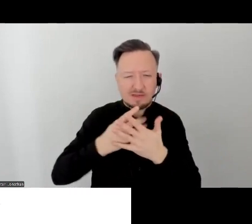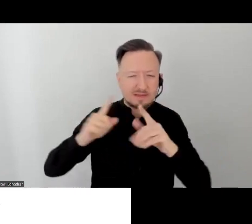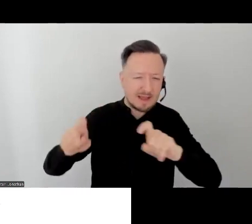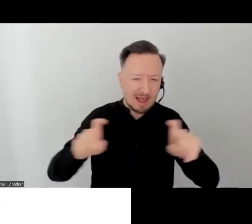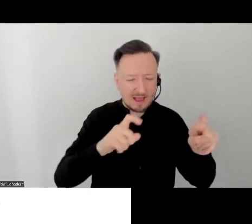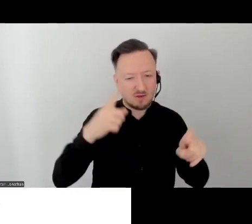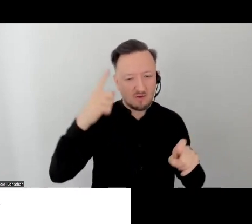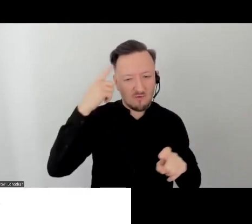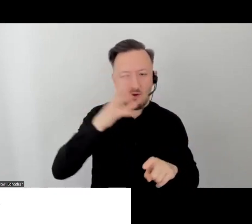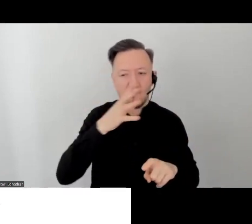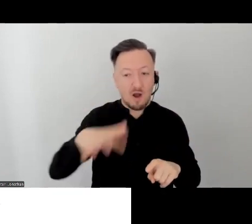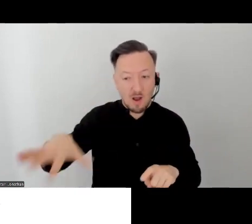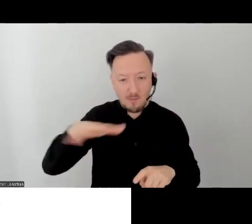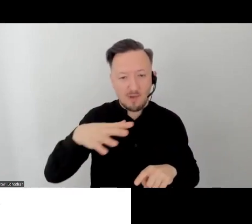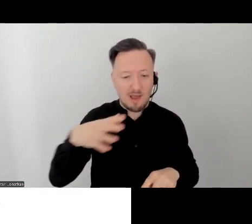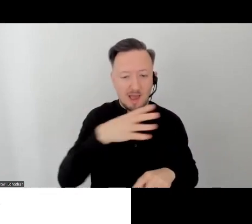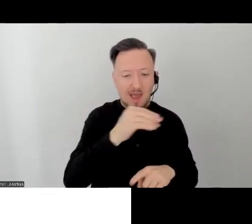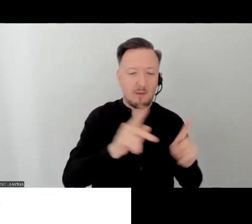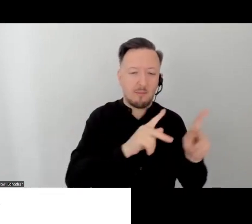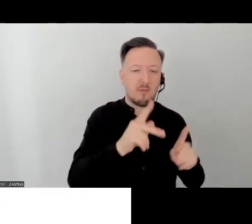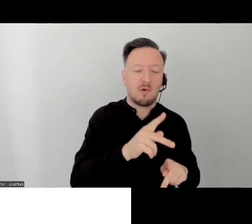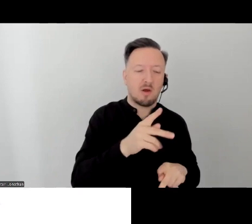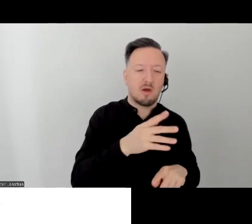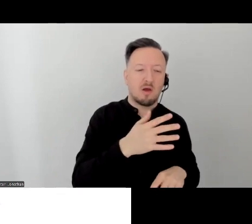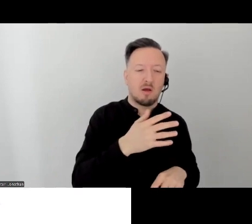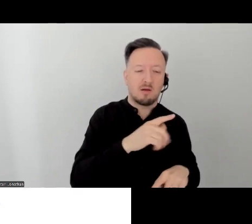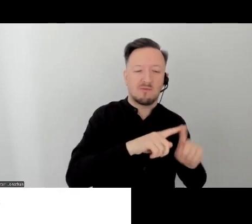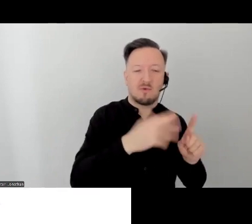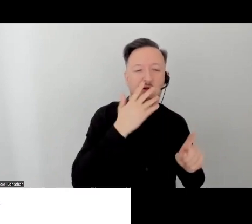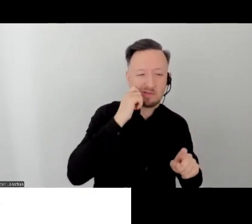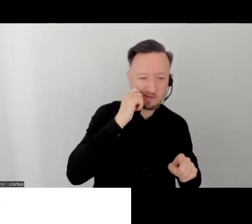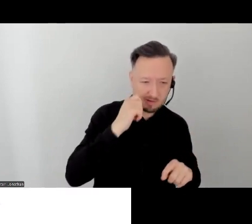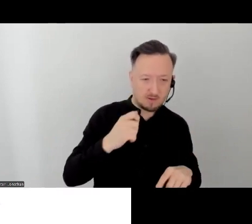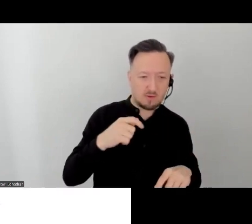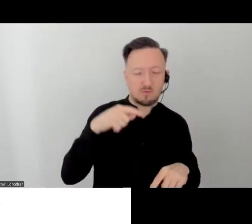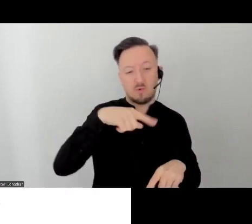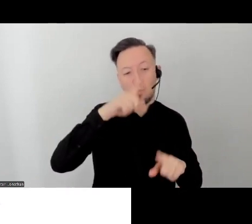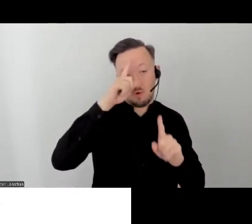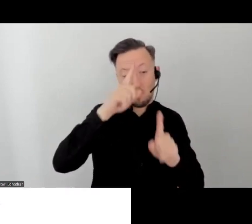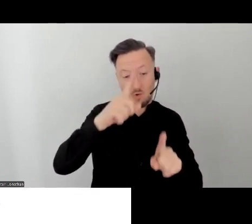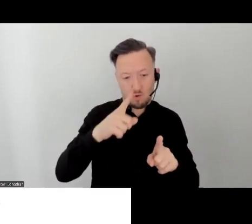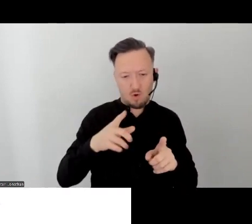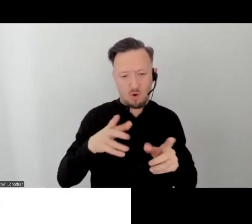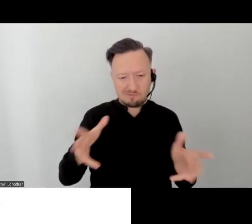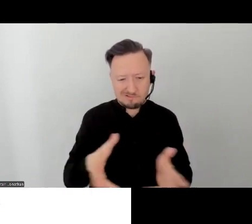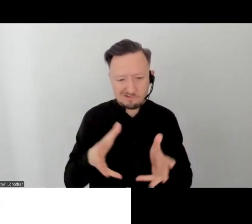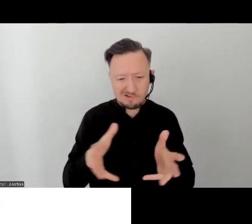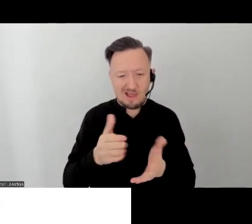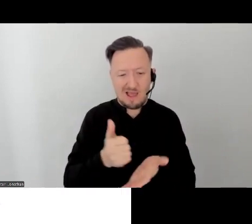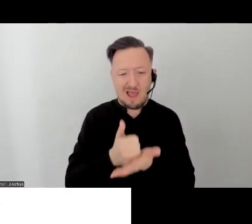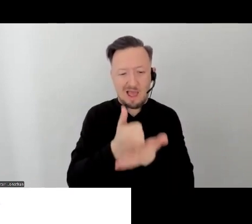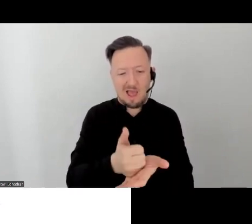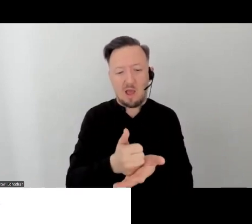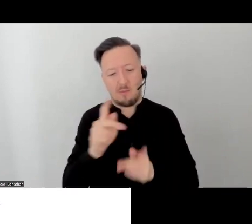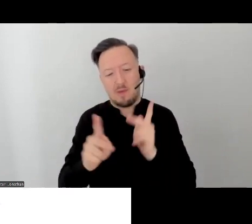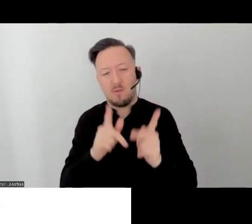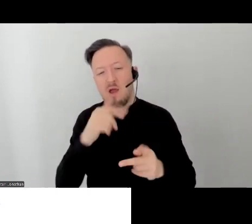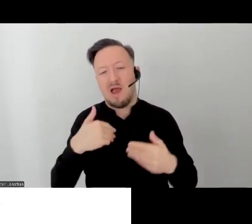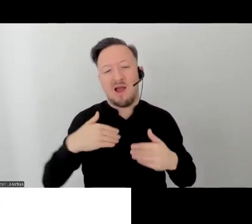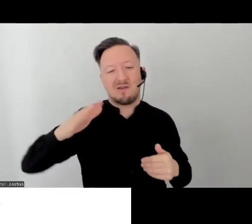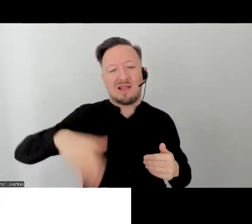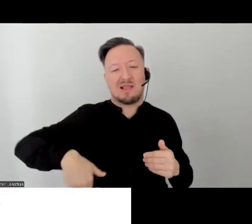informed by cancer statistics that reveal significantly higher late-stage cancer diagnoses for residents in underserved